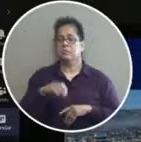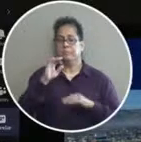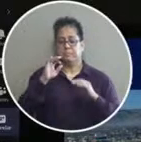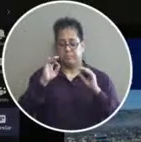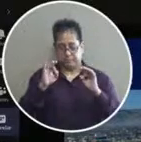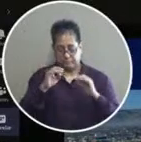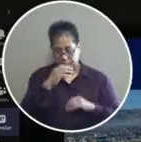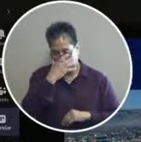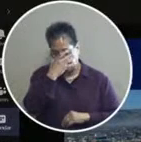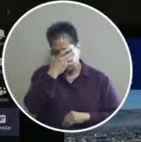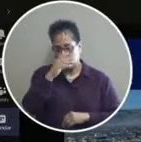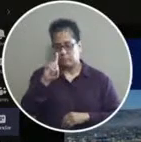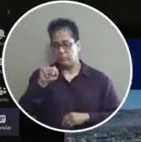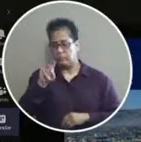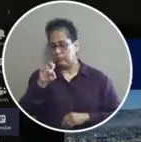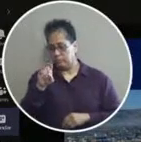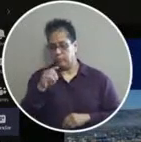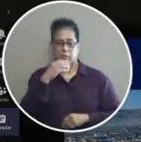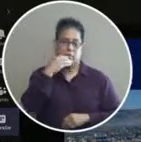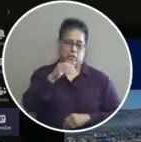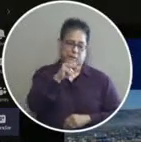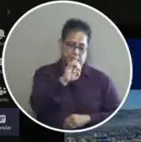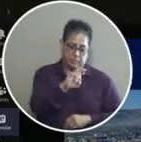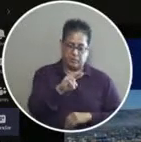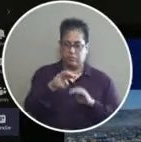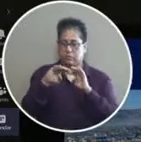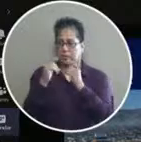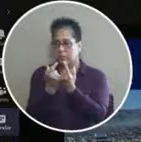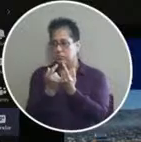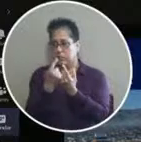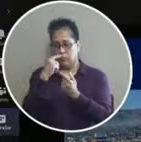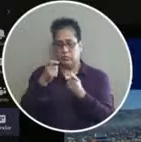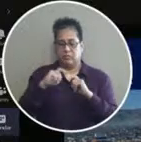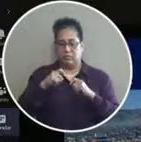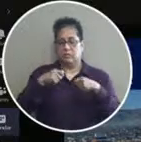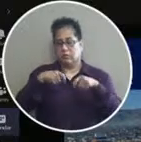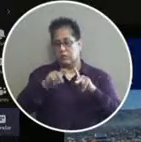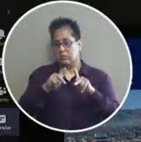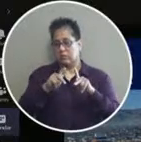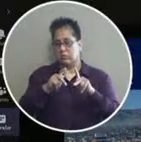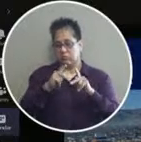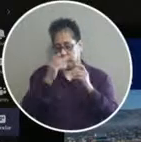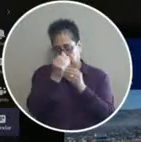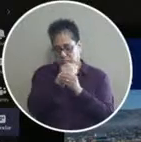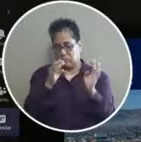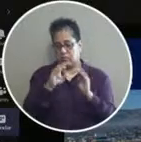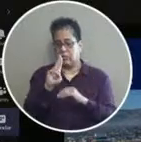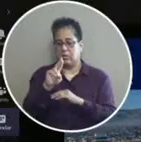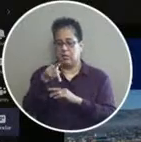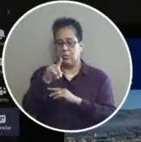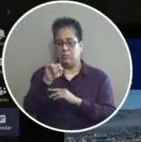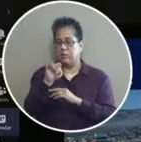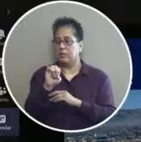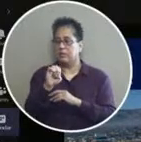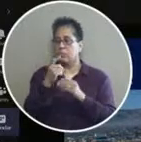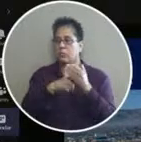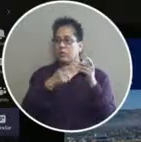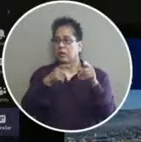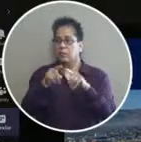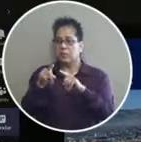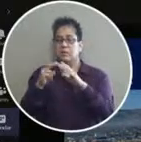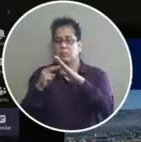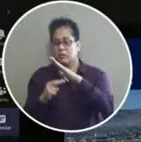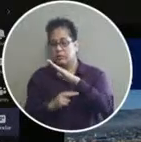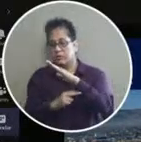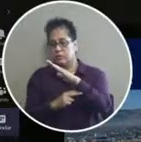Perfect. So thank you, Mayor and City Council, for giving us a chance to give you all an update on what is happening at